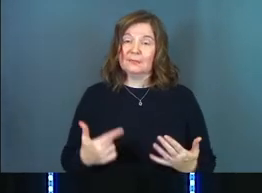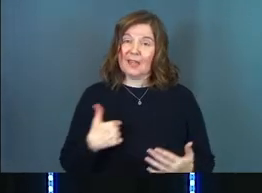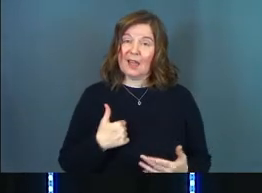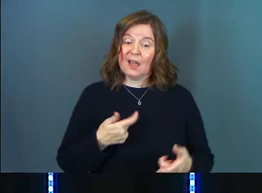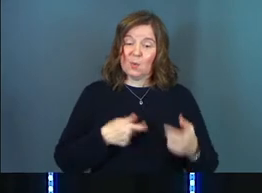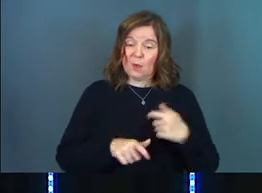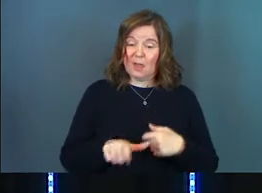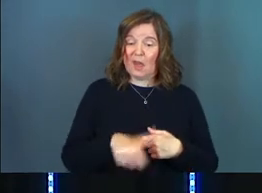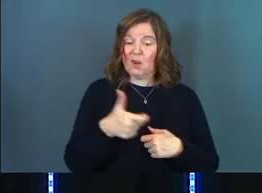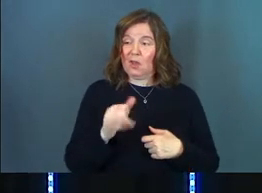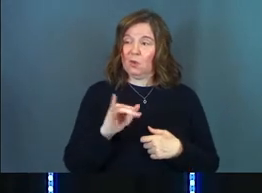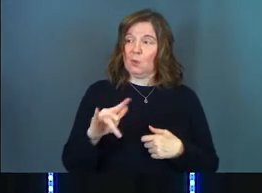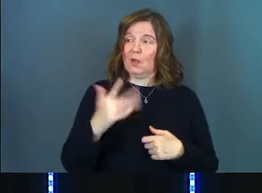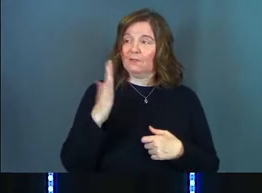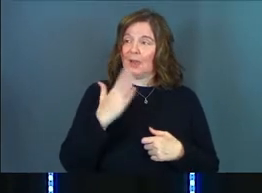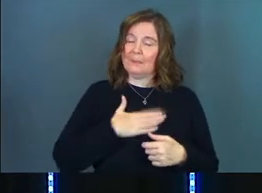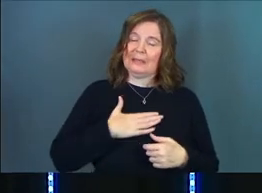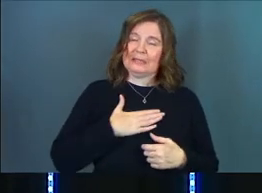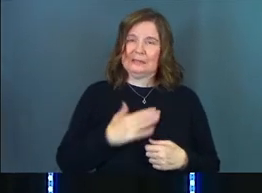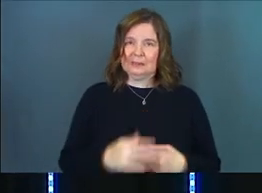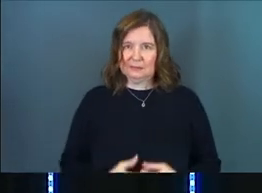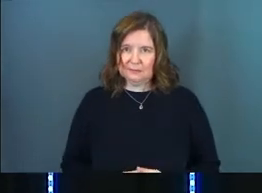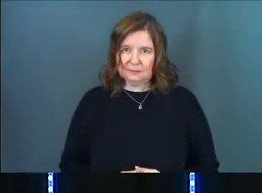I would rather another will of God, please.